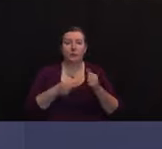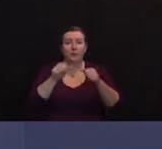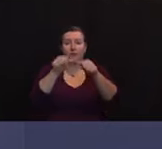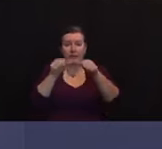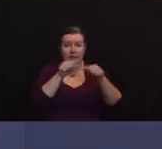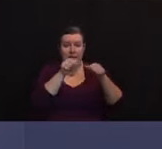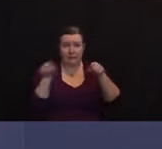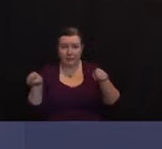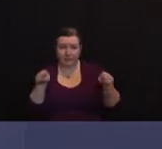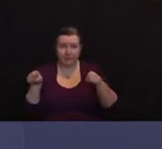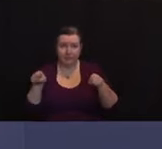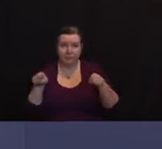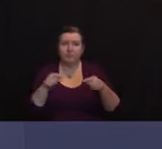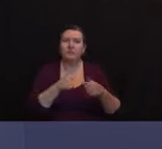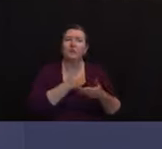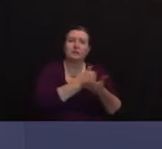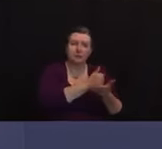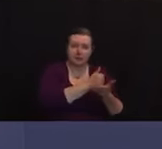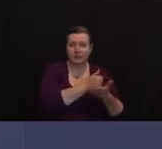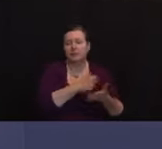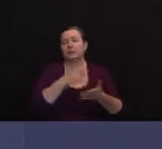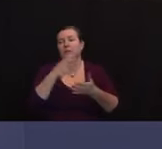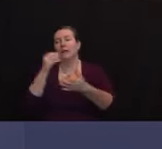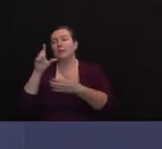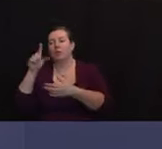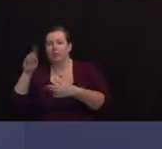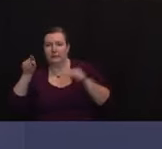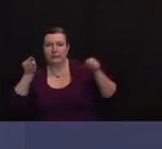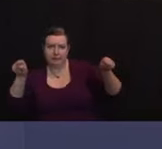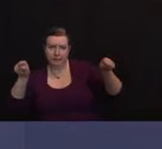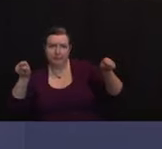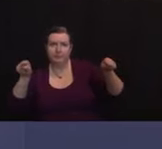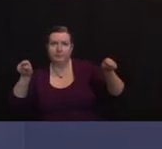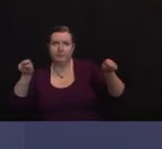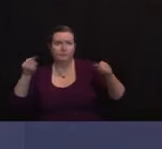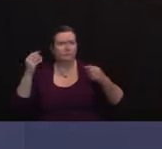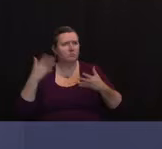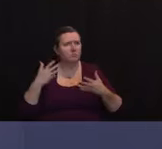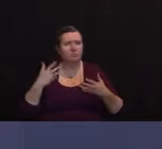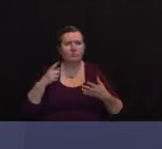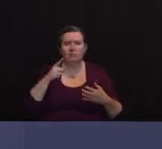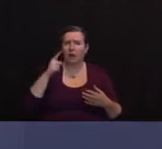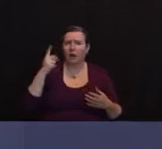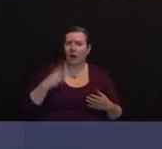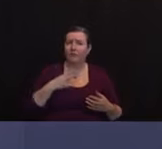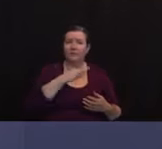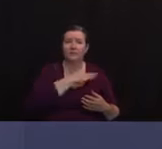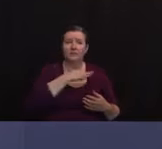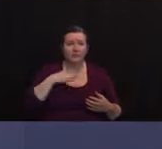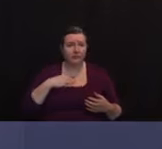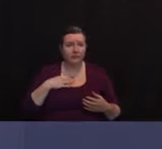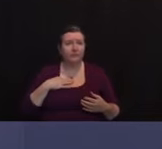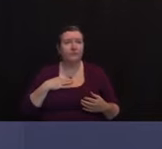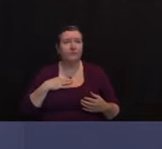50% of their staff have been fully vaccinated. We